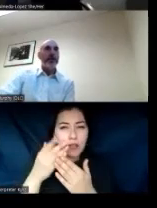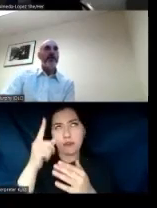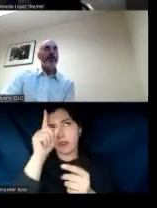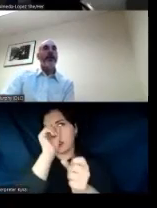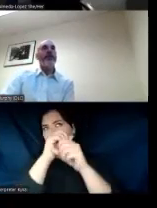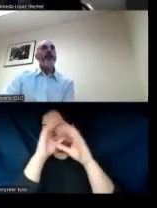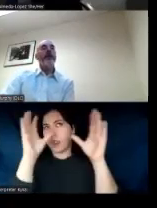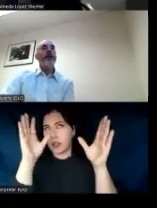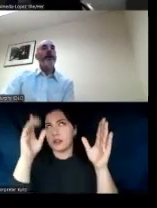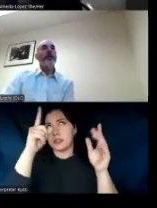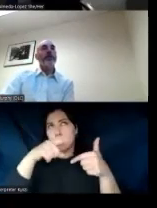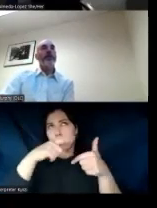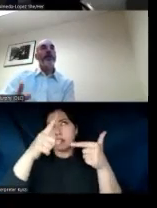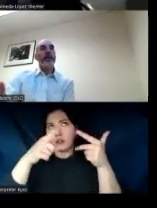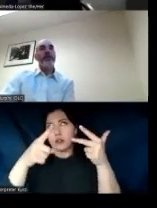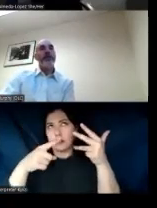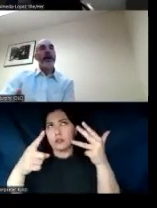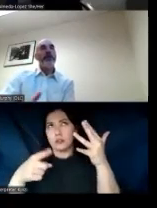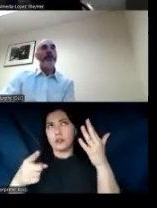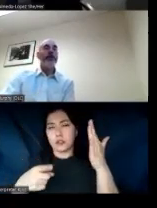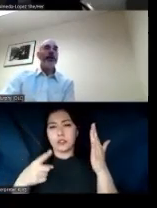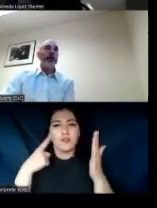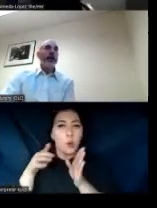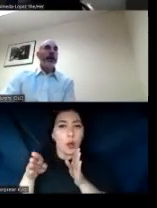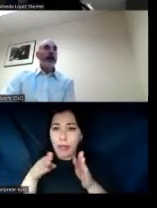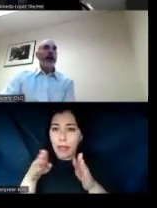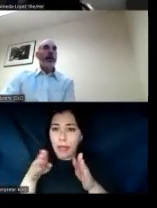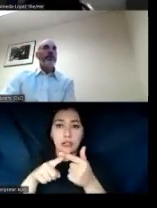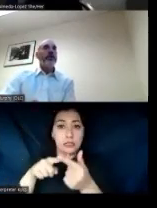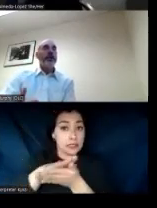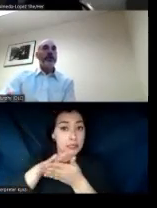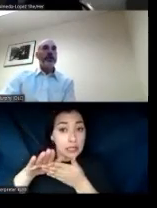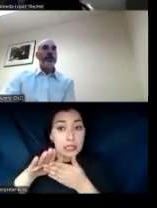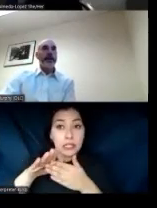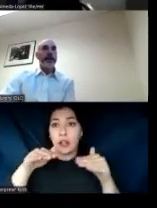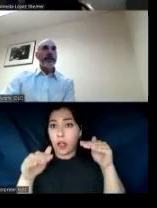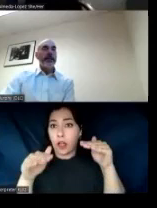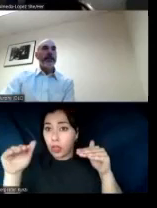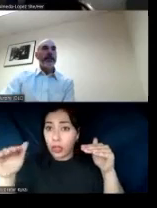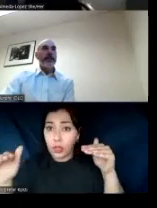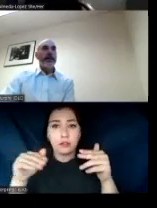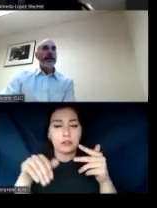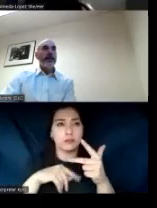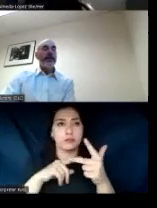of these issues that we've talked about in terms of path of travel, changes